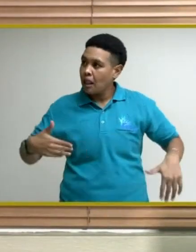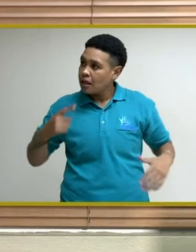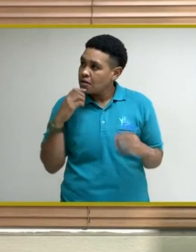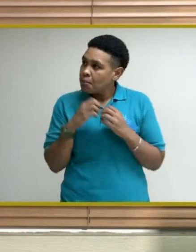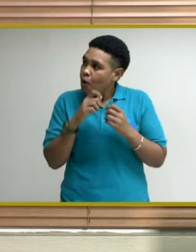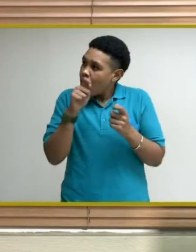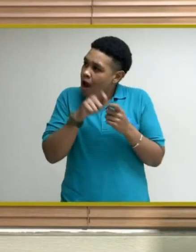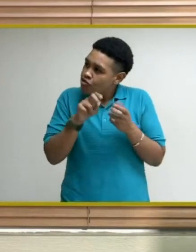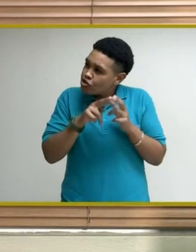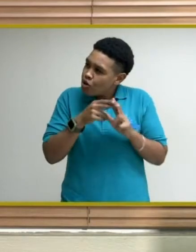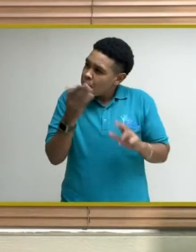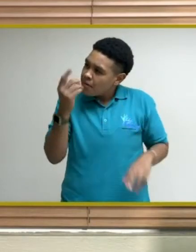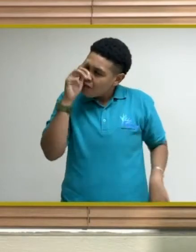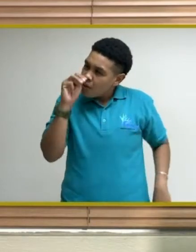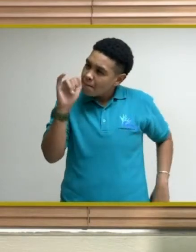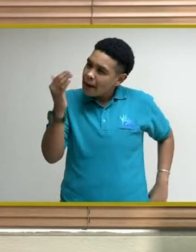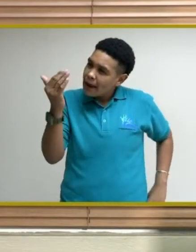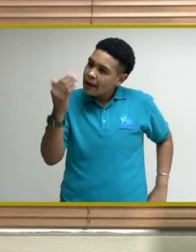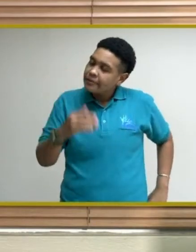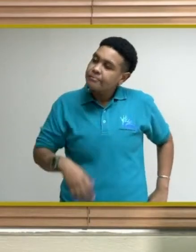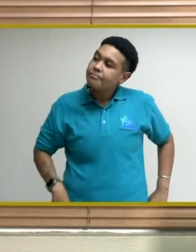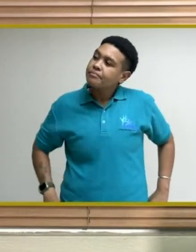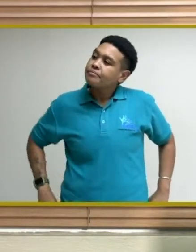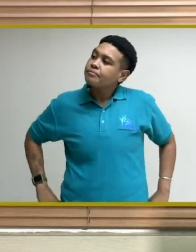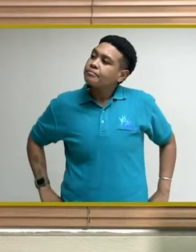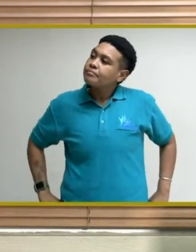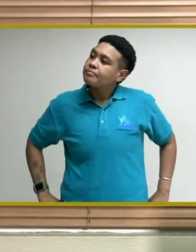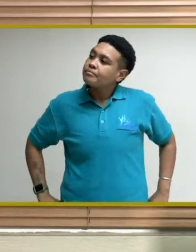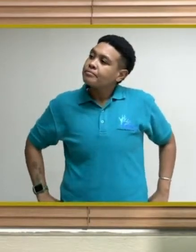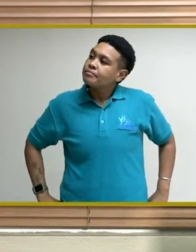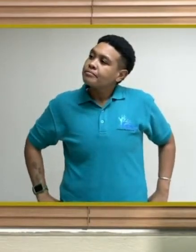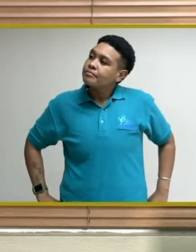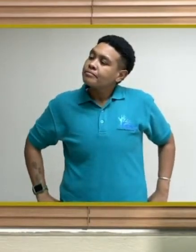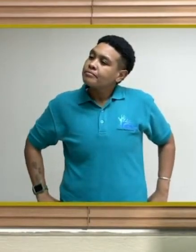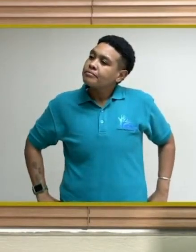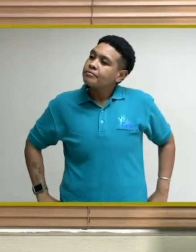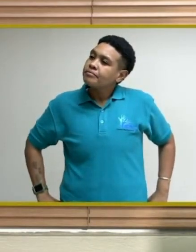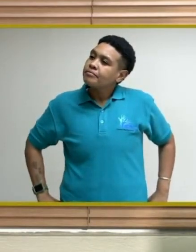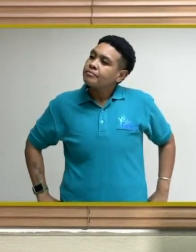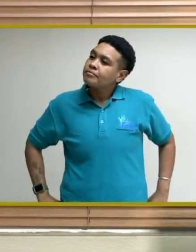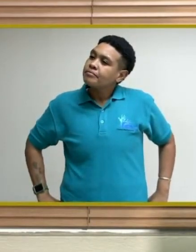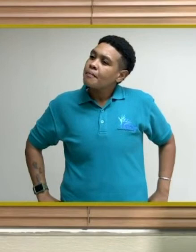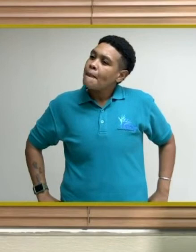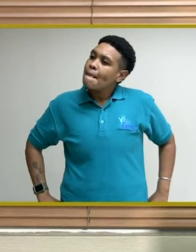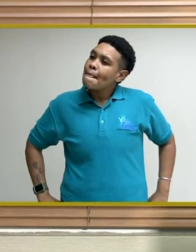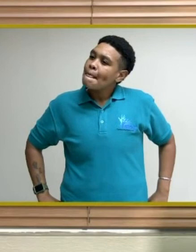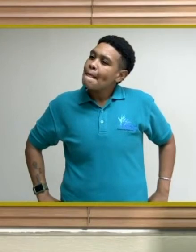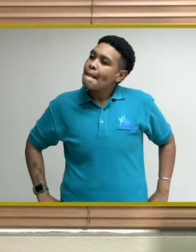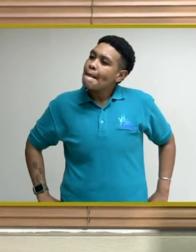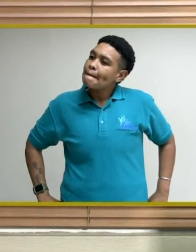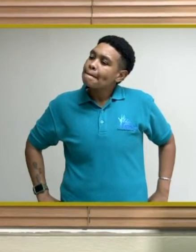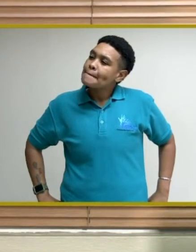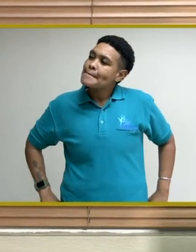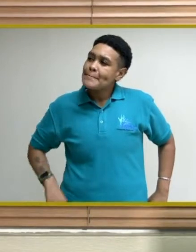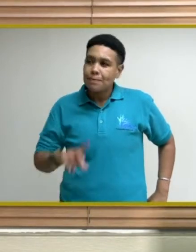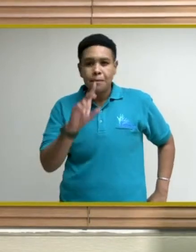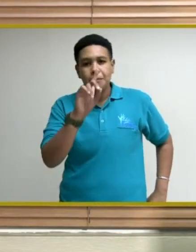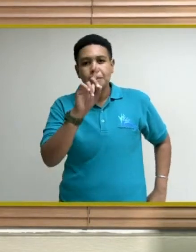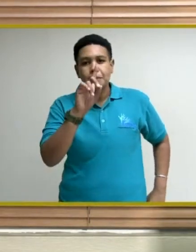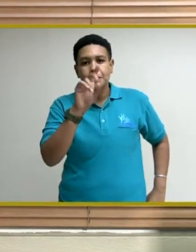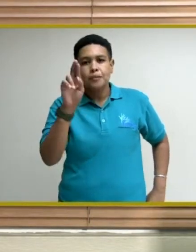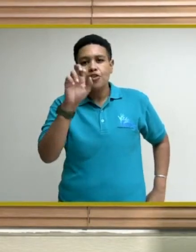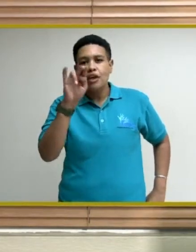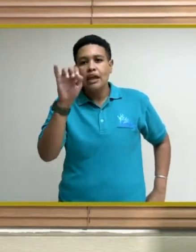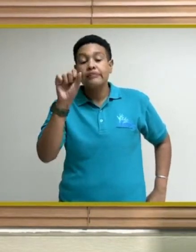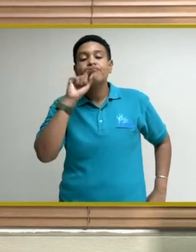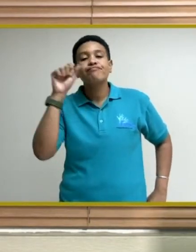accurate figure for the month of May than you would for June, given that the month has just started. Dr. Ennis? Yes,